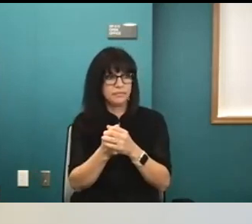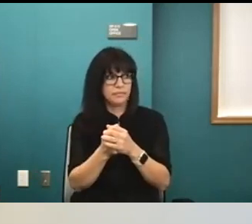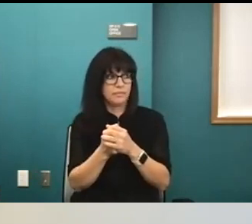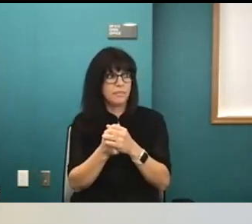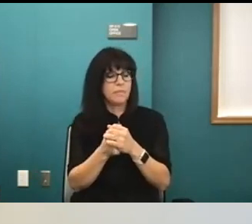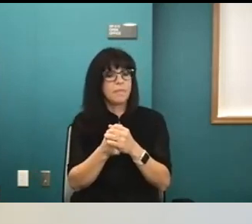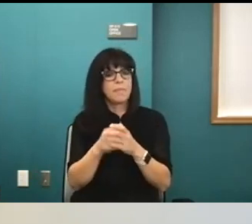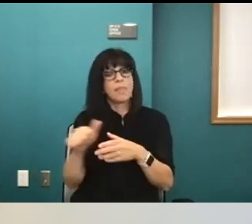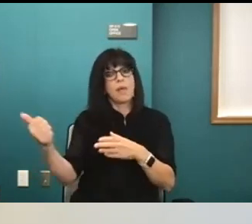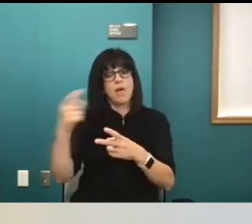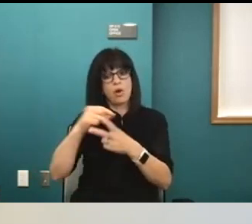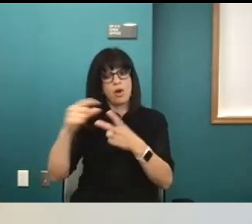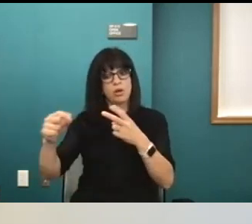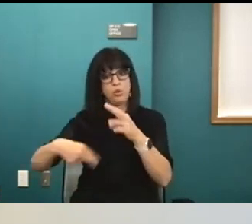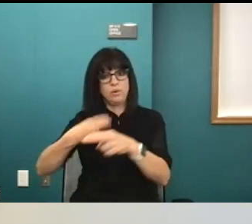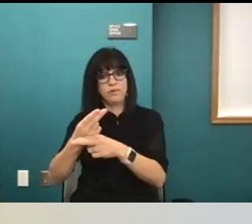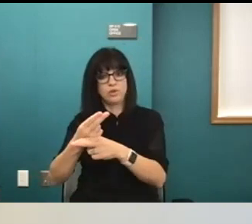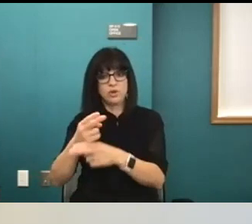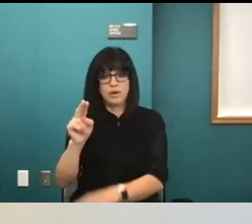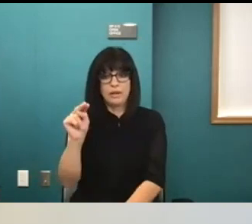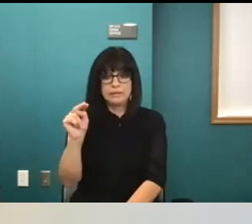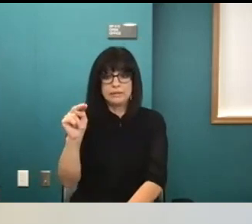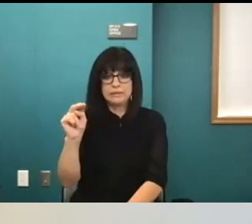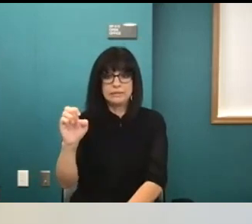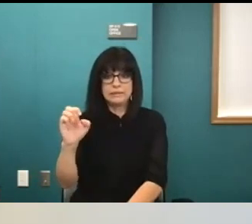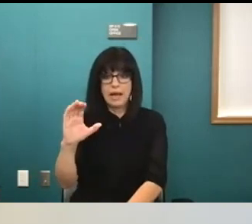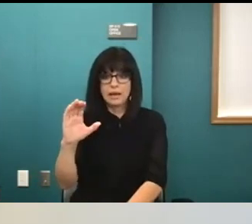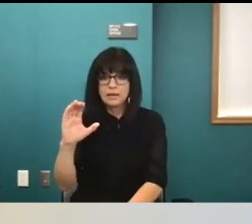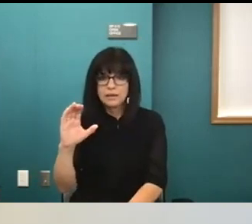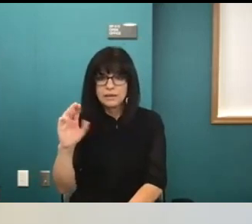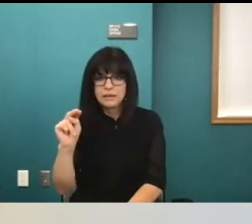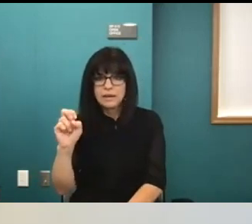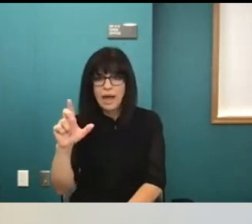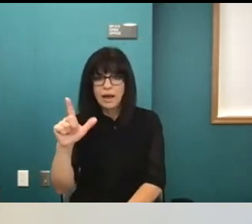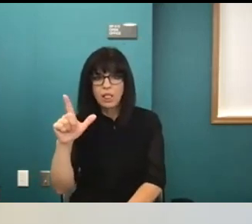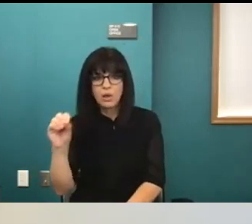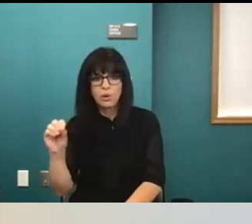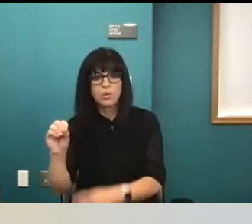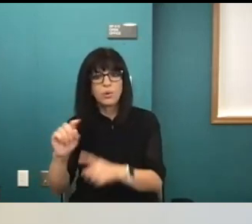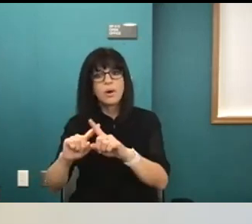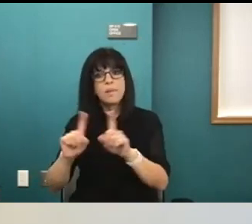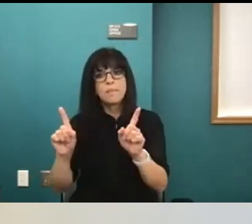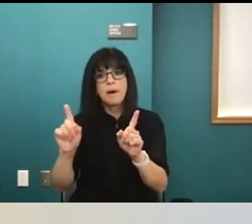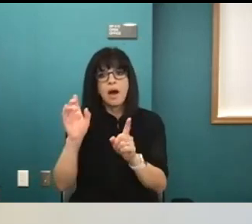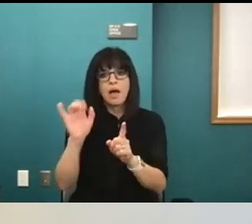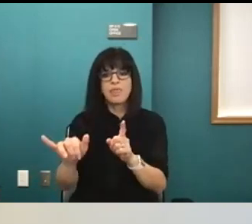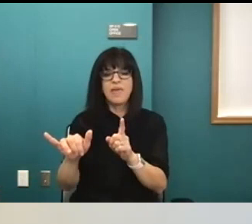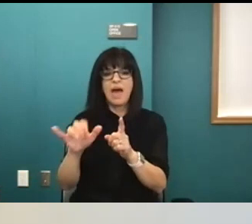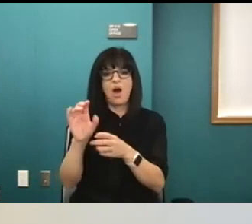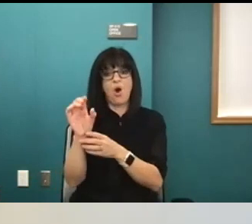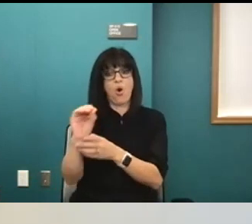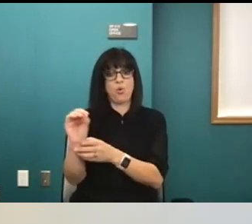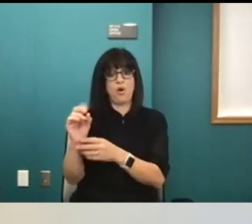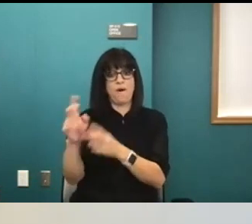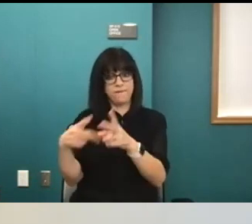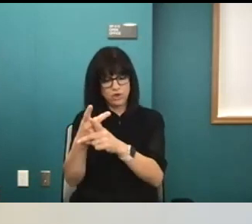The other option is the universal neck loop. So this would be probably more familiar to most of you as the MyLink, but the sort of Oticon version of that is called the